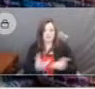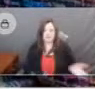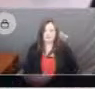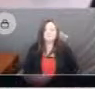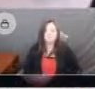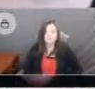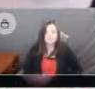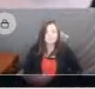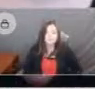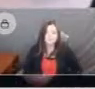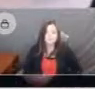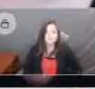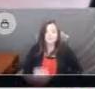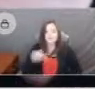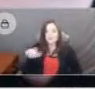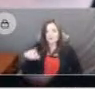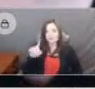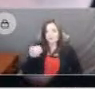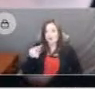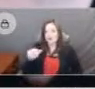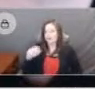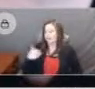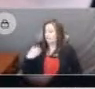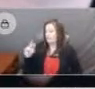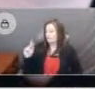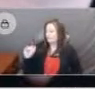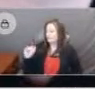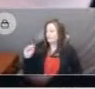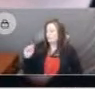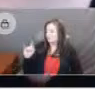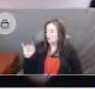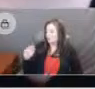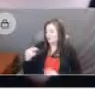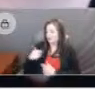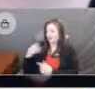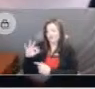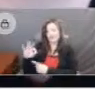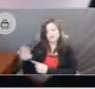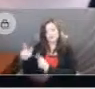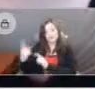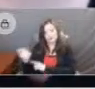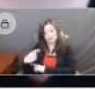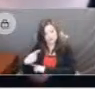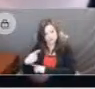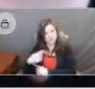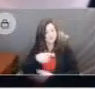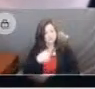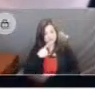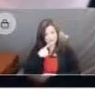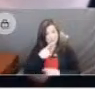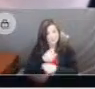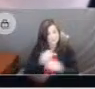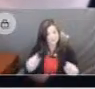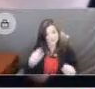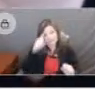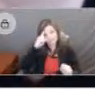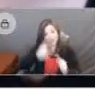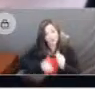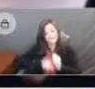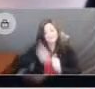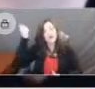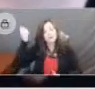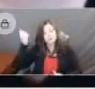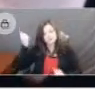Kim Martin, she has a question from Facebook. And Dr. Jefferson, you mentioned the vaccines are safe for the vast